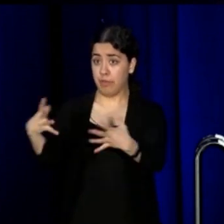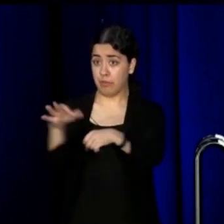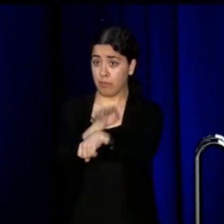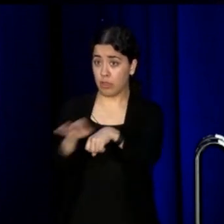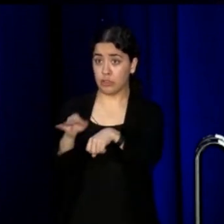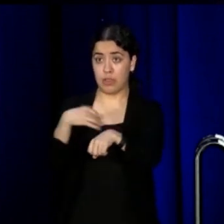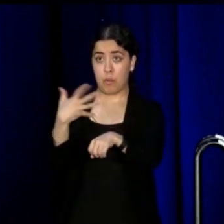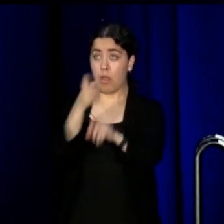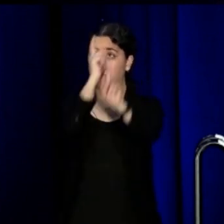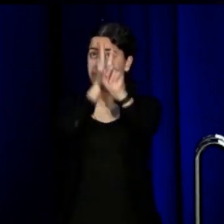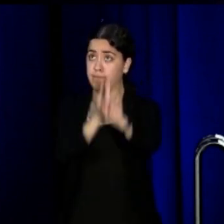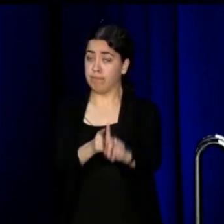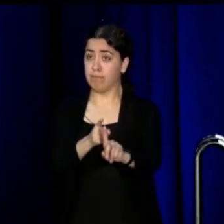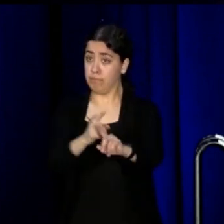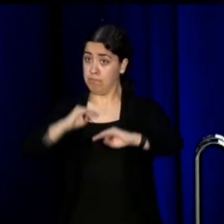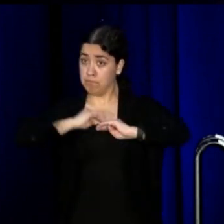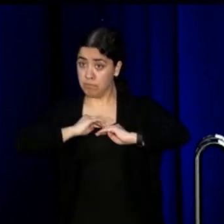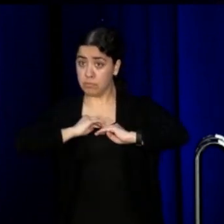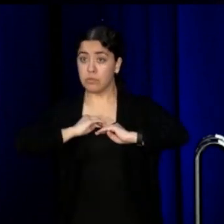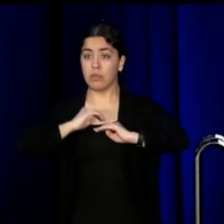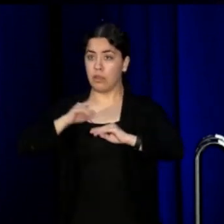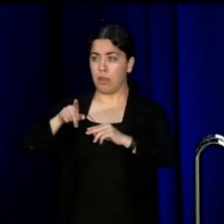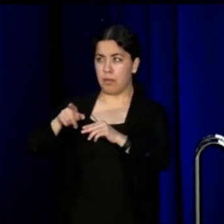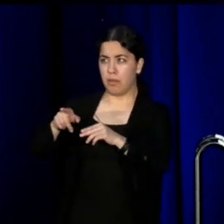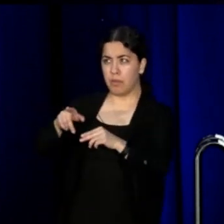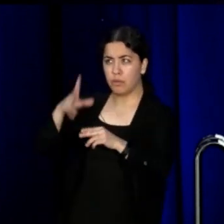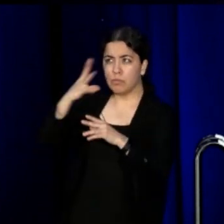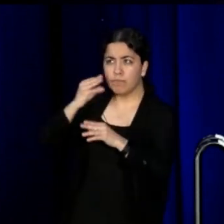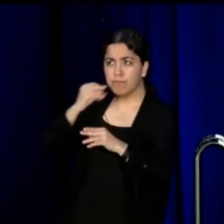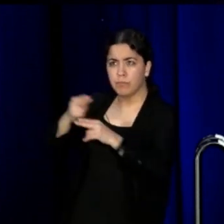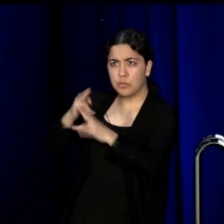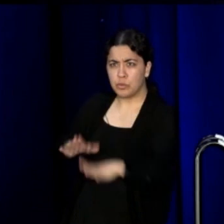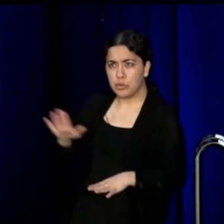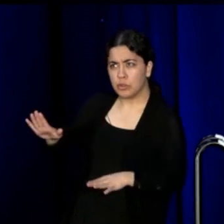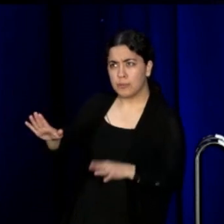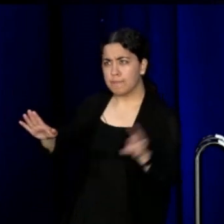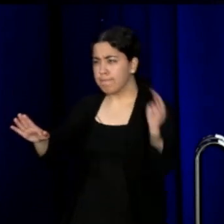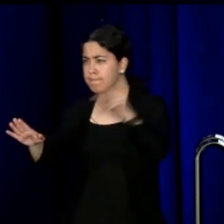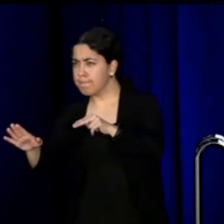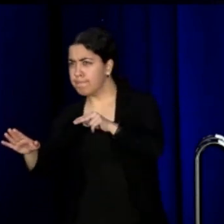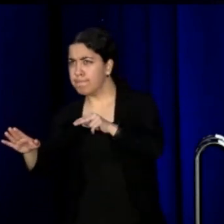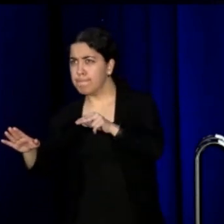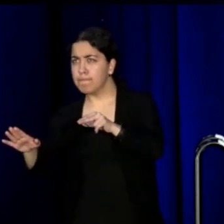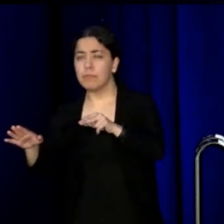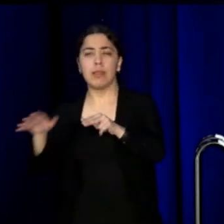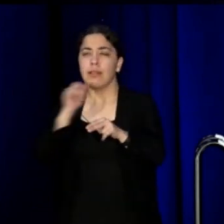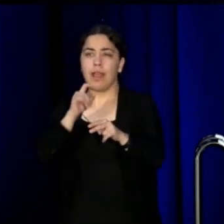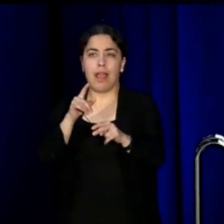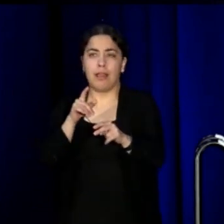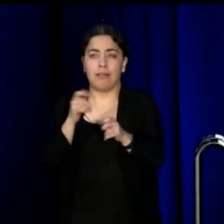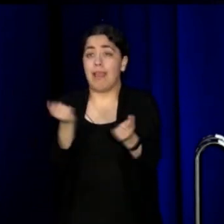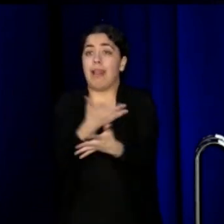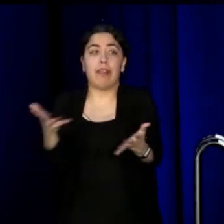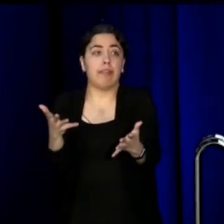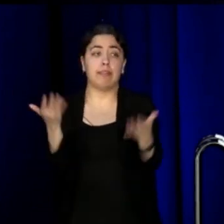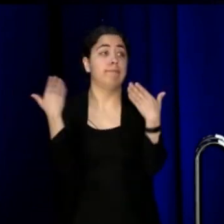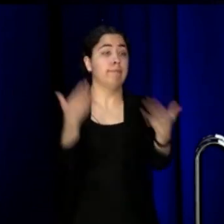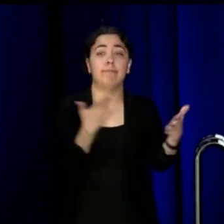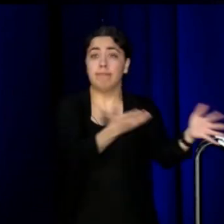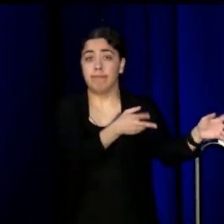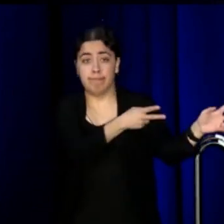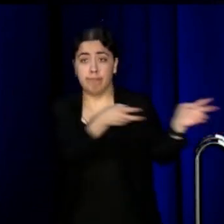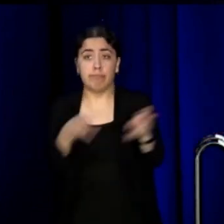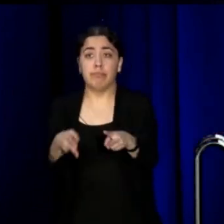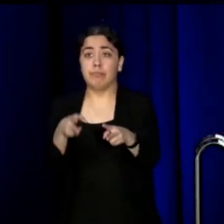for and the use cases that you are going to experiment. It's not that you can implement anything on the Edge and it's going to work magically